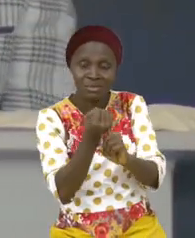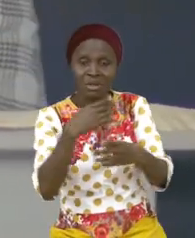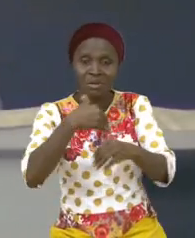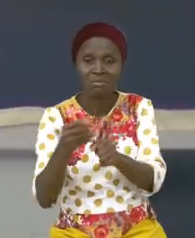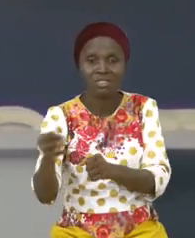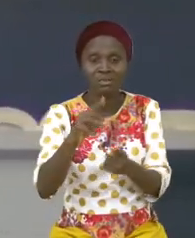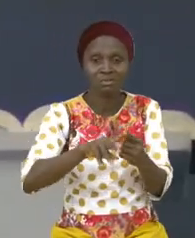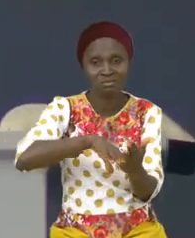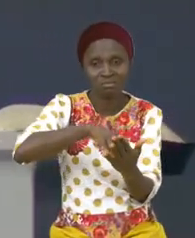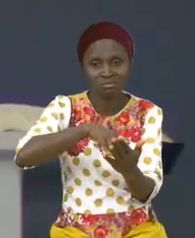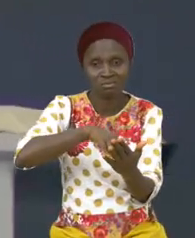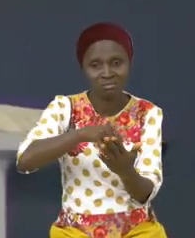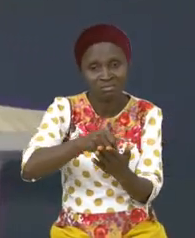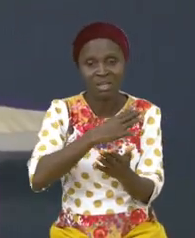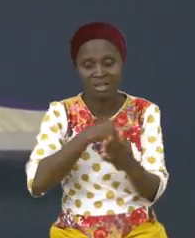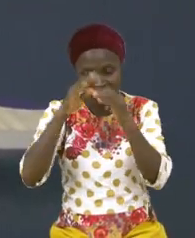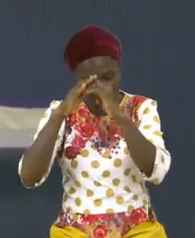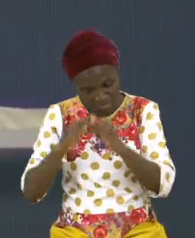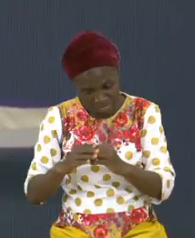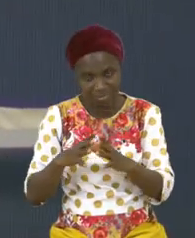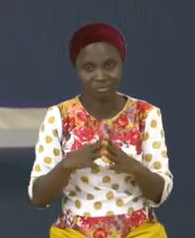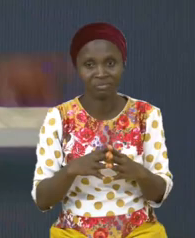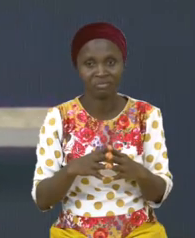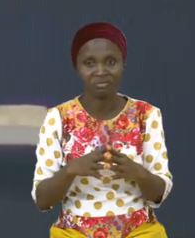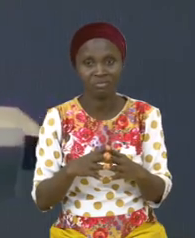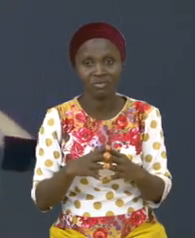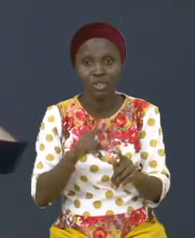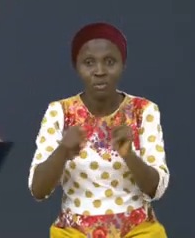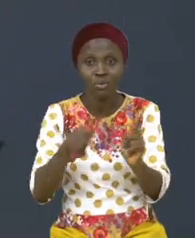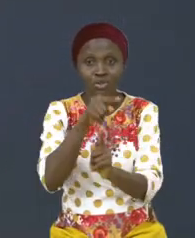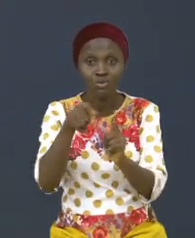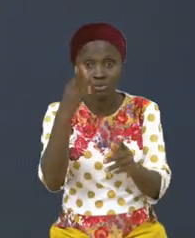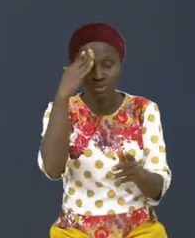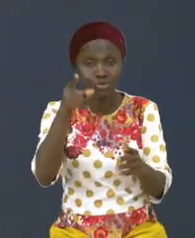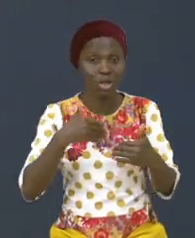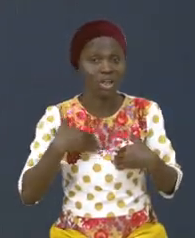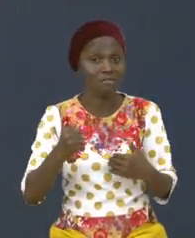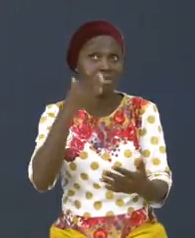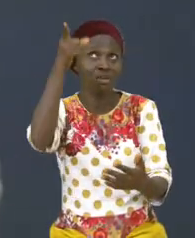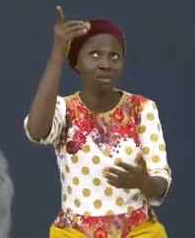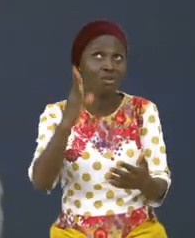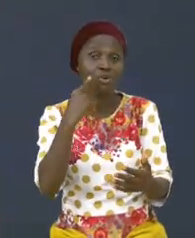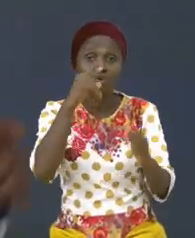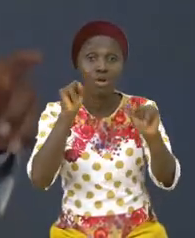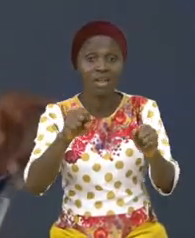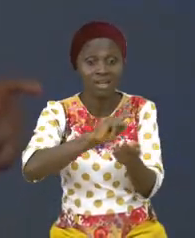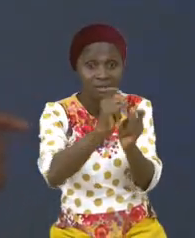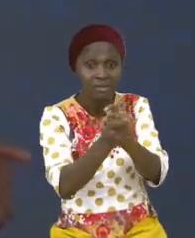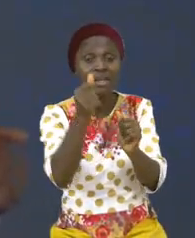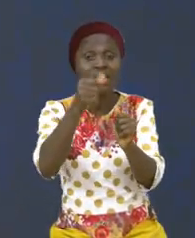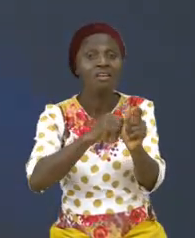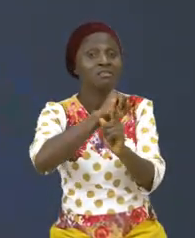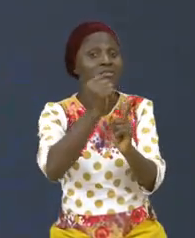But when you know you have a God that will change every situation, the